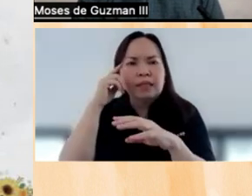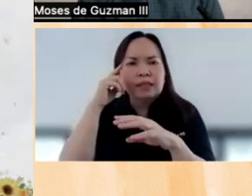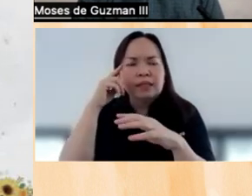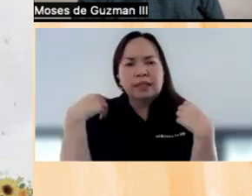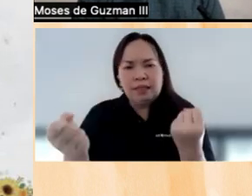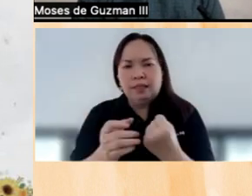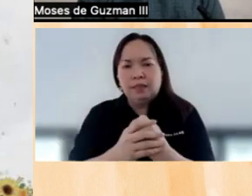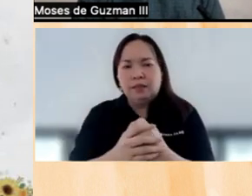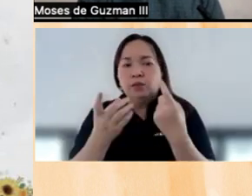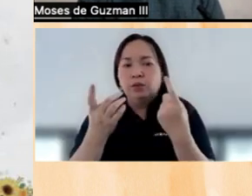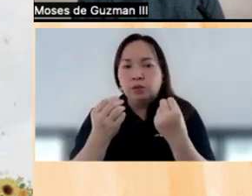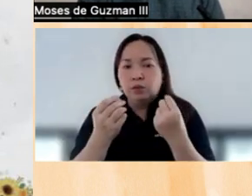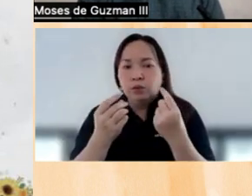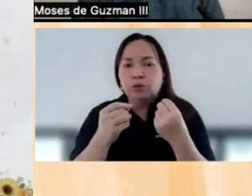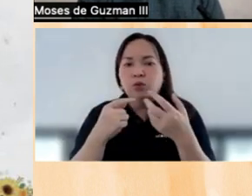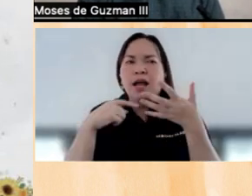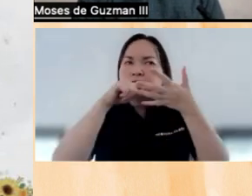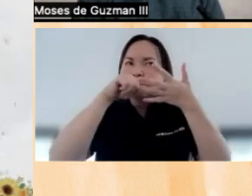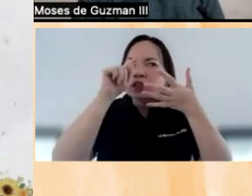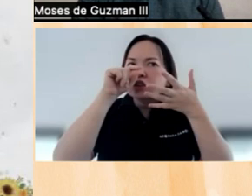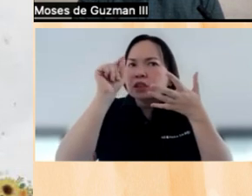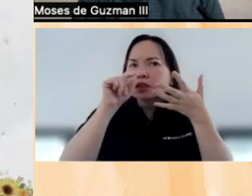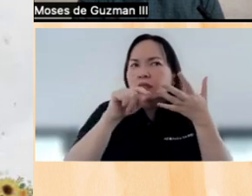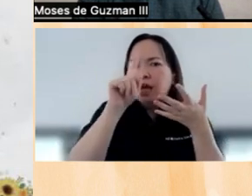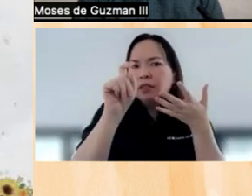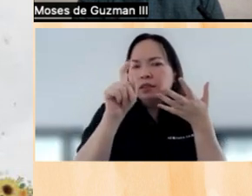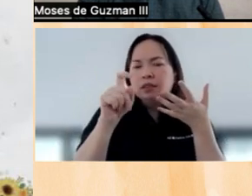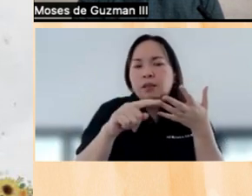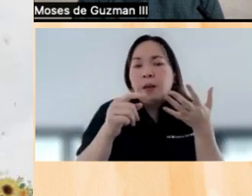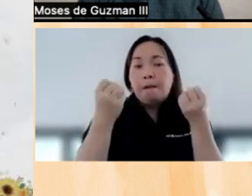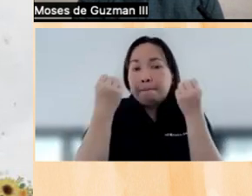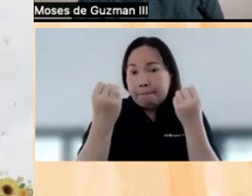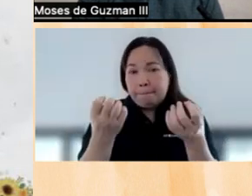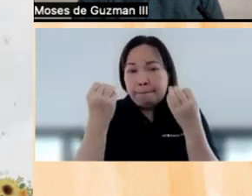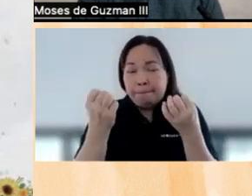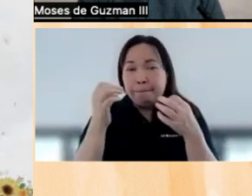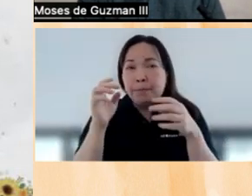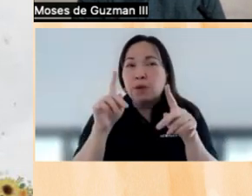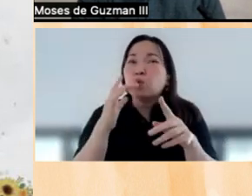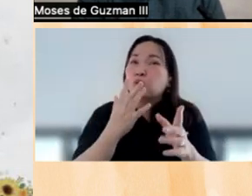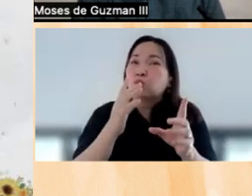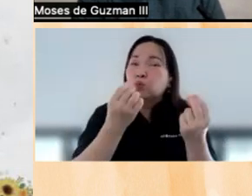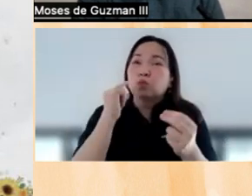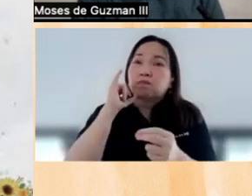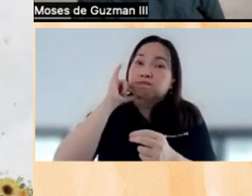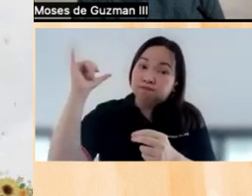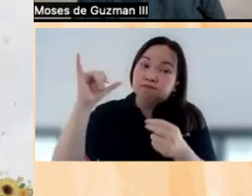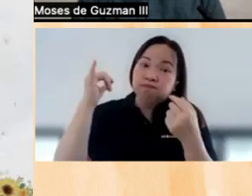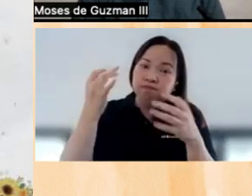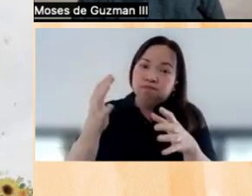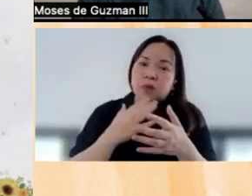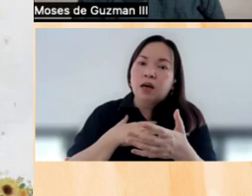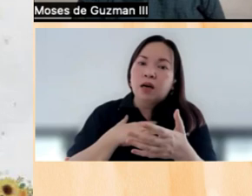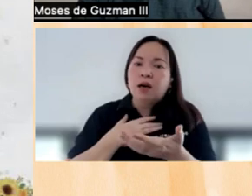those at risk and connect them with mental health resources. The Joint Commission,